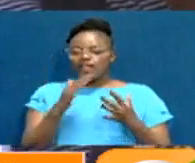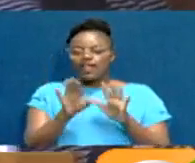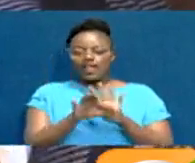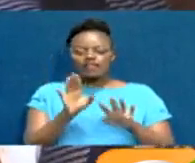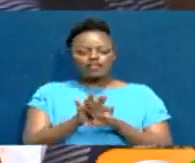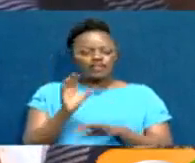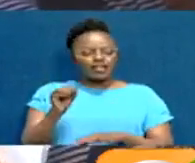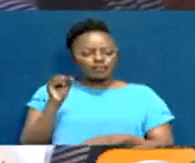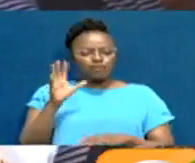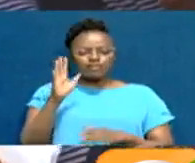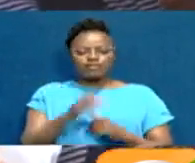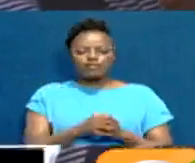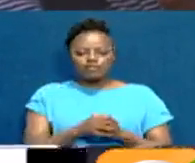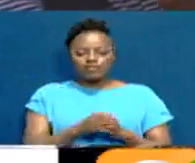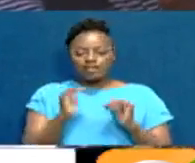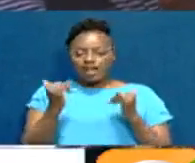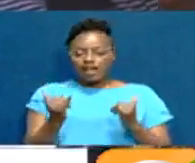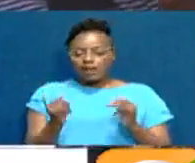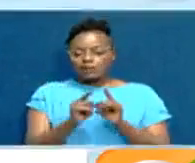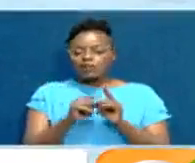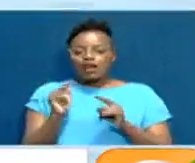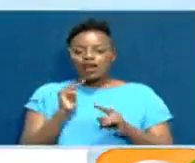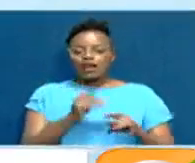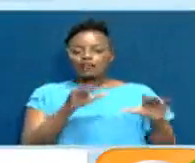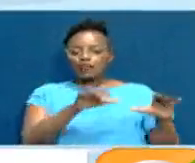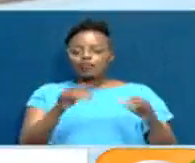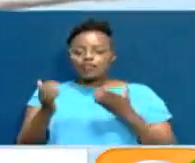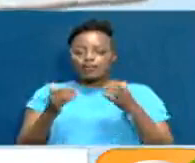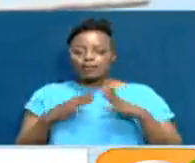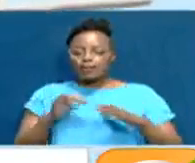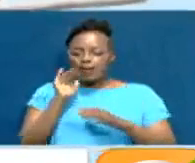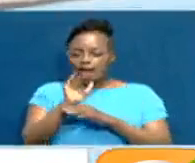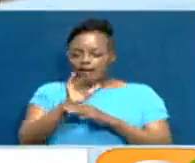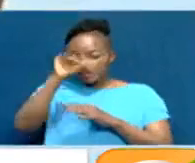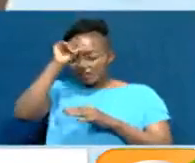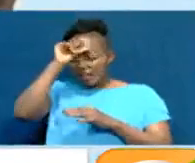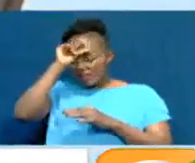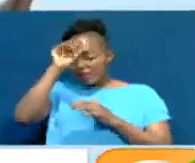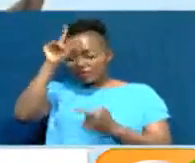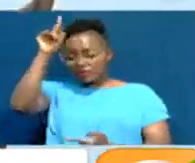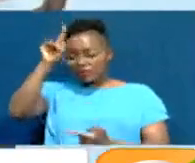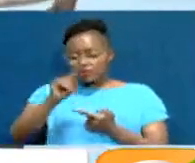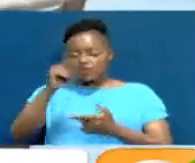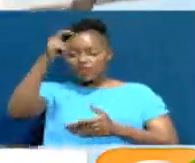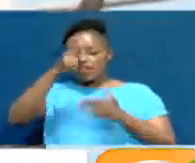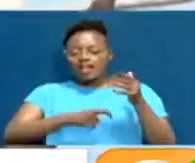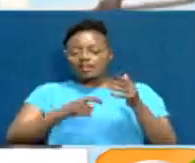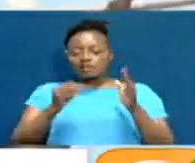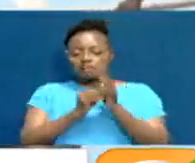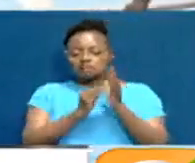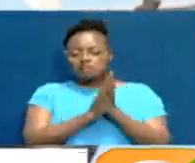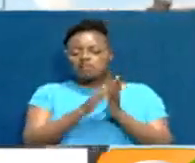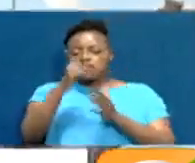ziko juu. Sasa tunaumia. The traders are now asking the government to reduce the taxes levied on